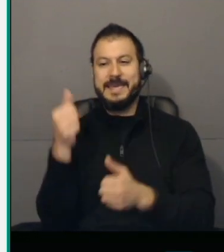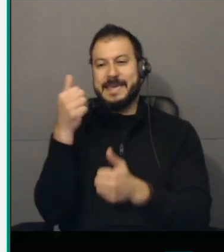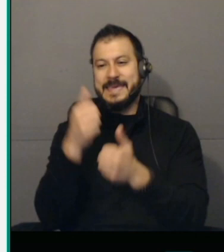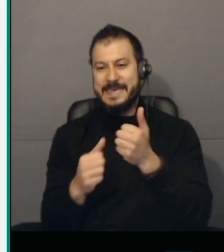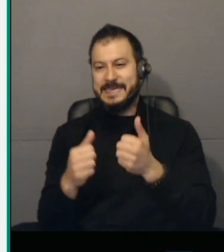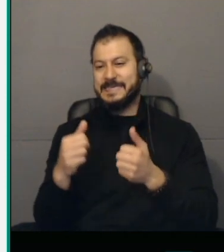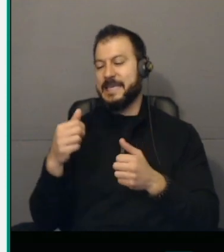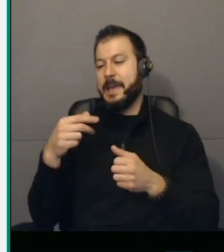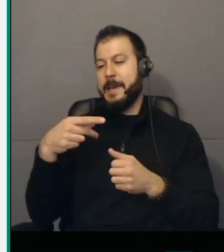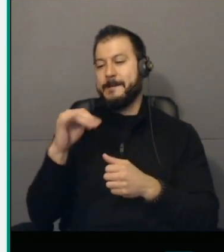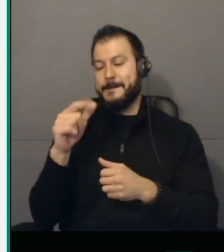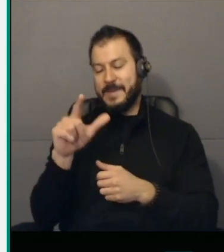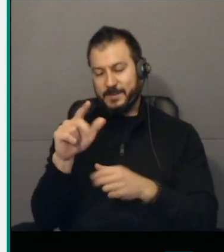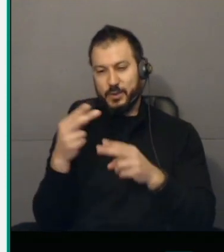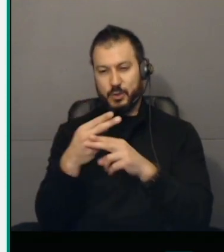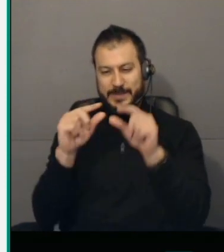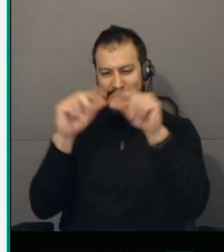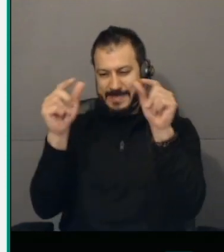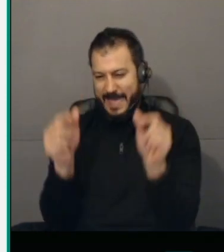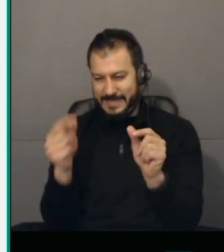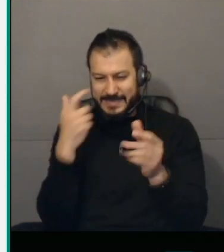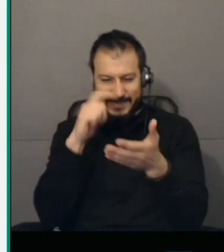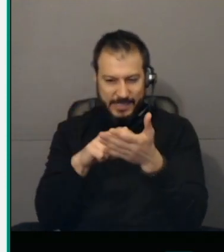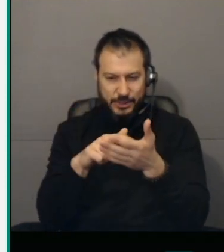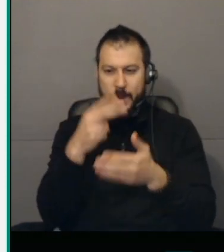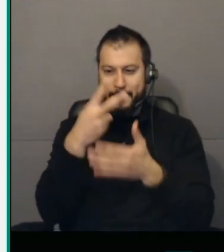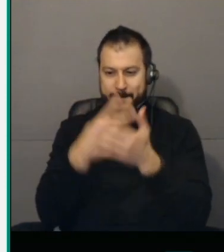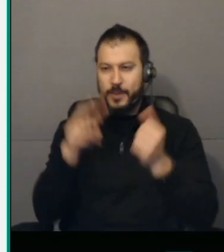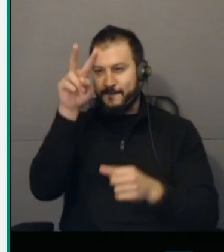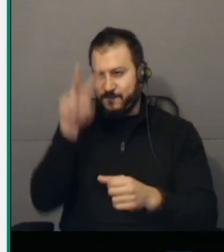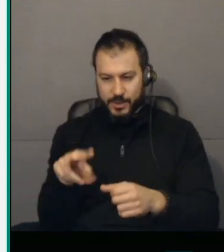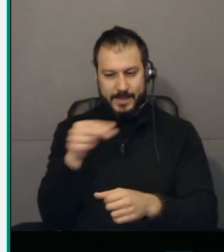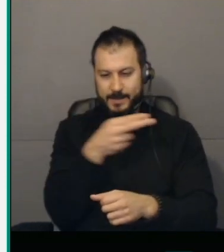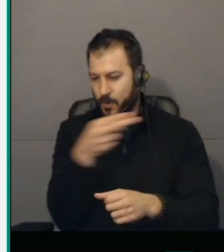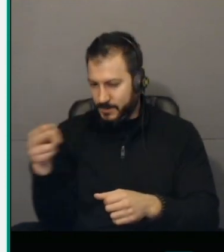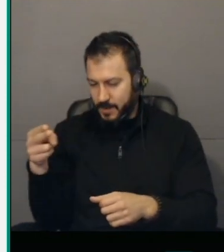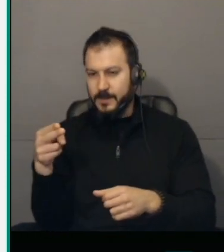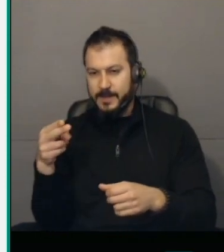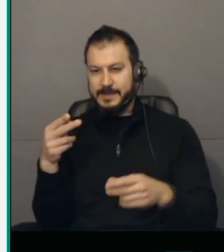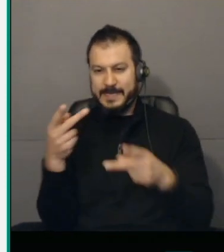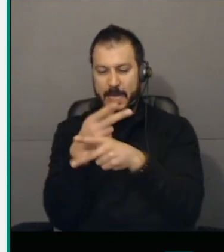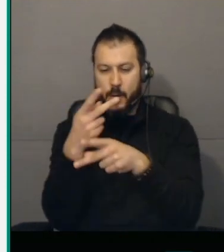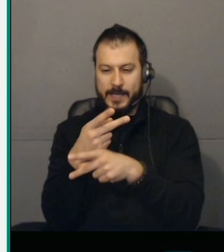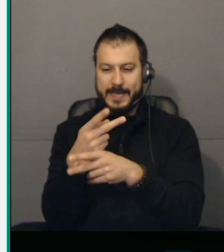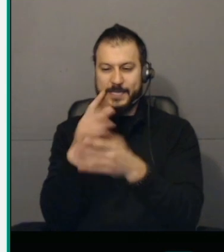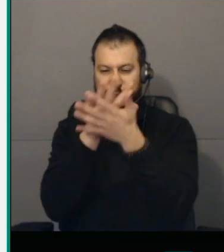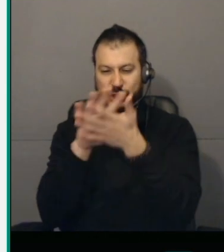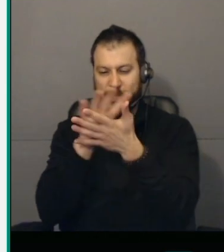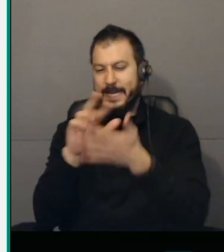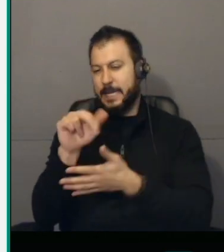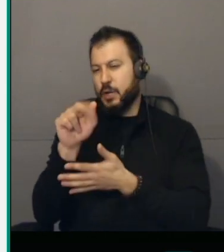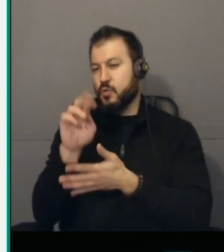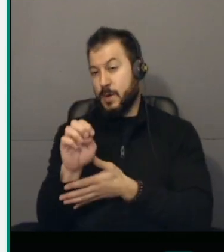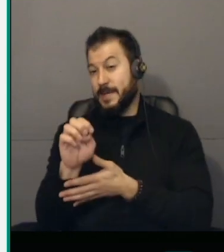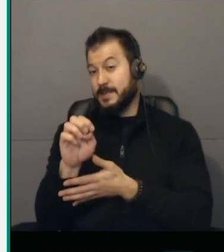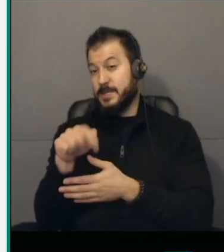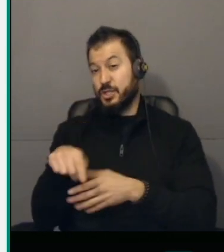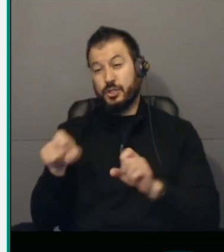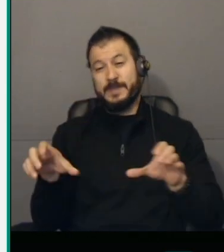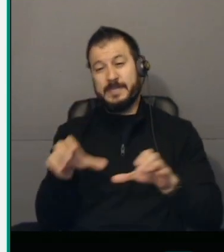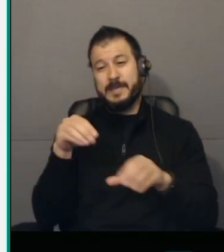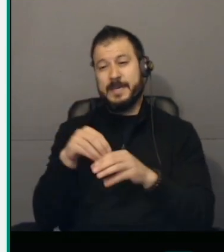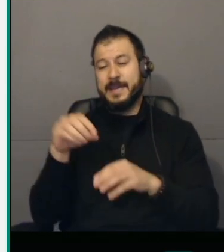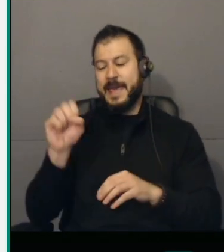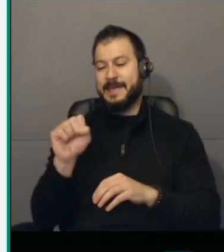Each pixel then uses edge detection both vertically and horizontally to calculate a shading rate. It's important to call out that this should be done